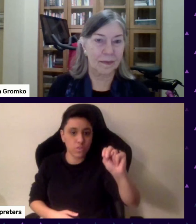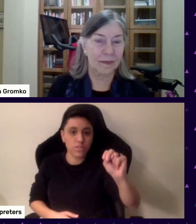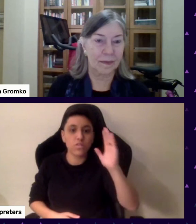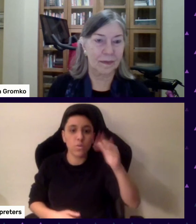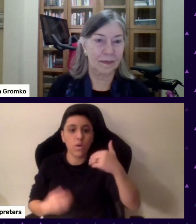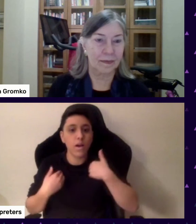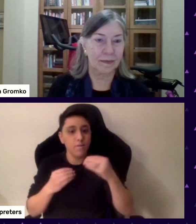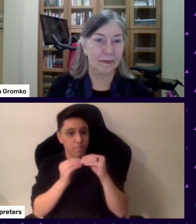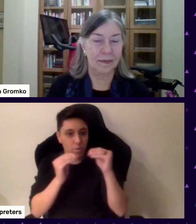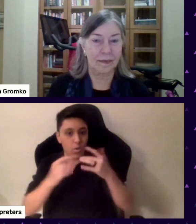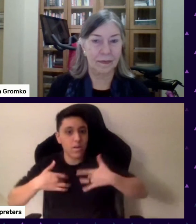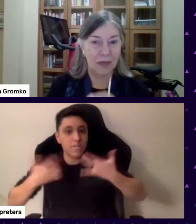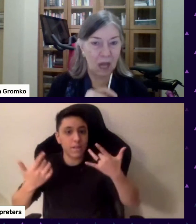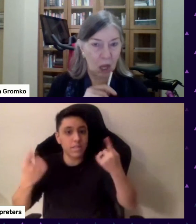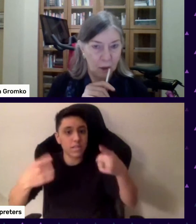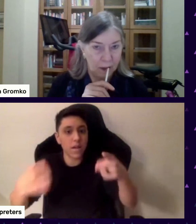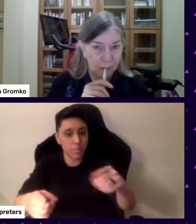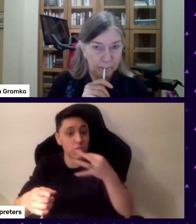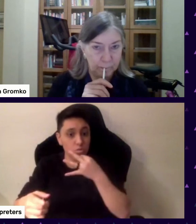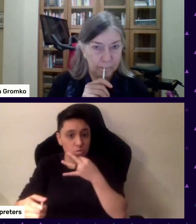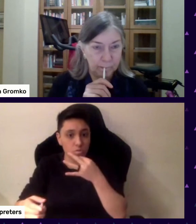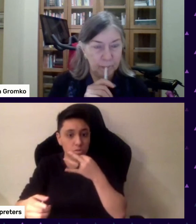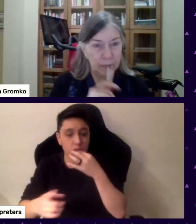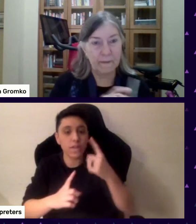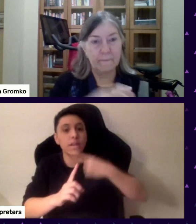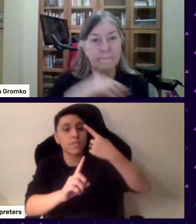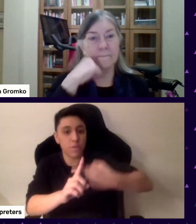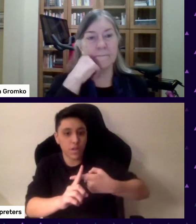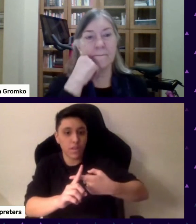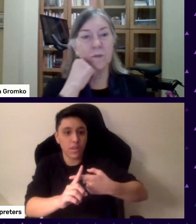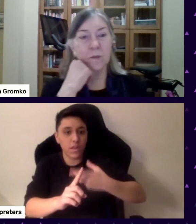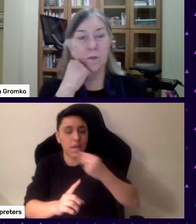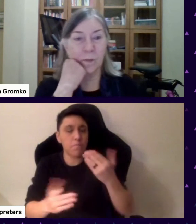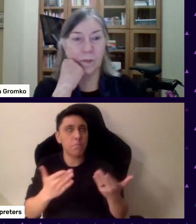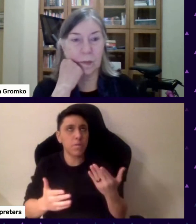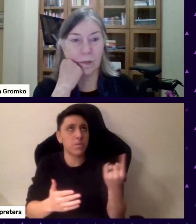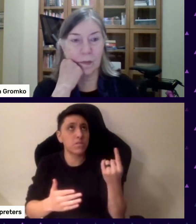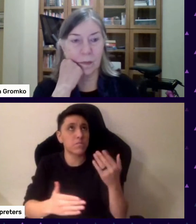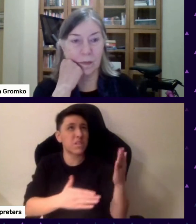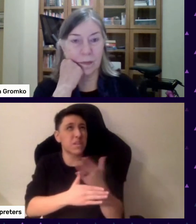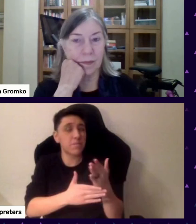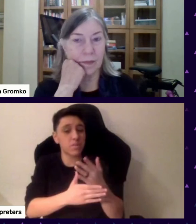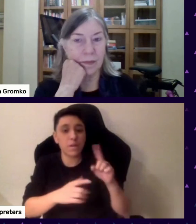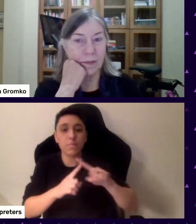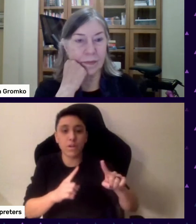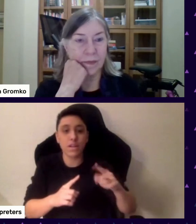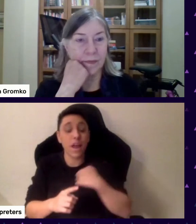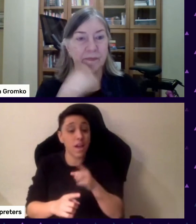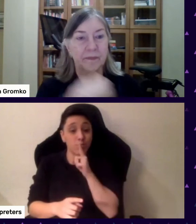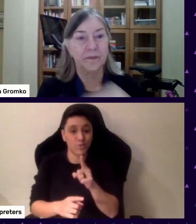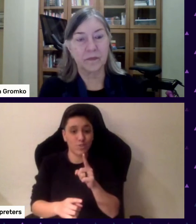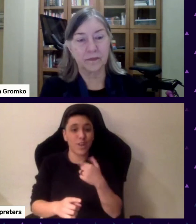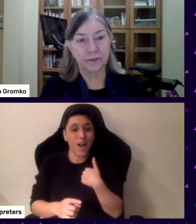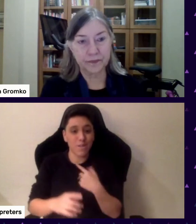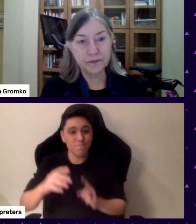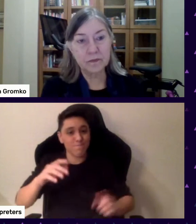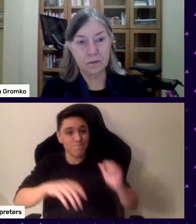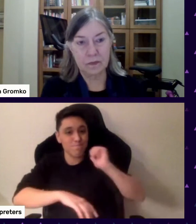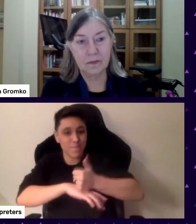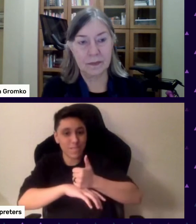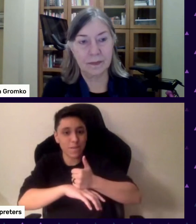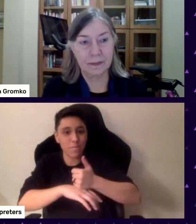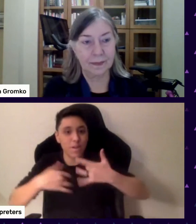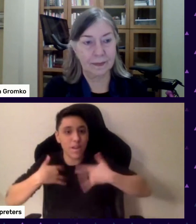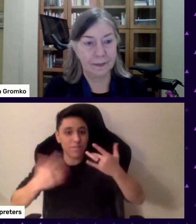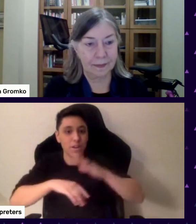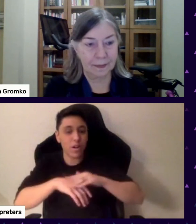up soon on next month. There may be something in between, but I know for sure that I'm doing one on April